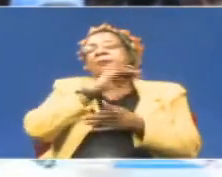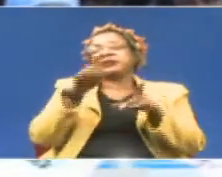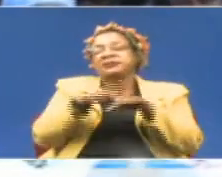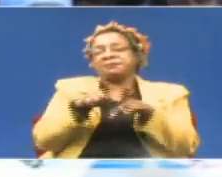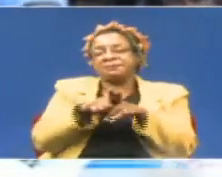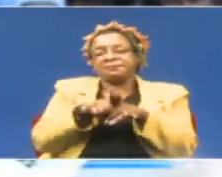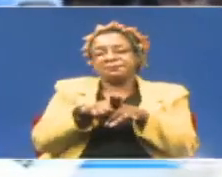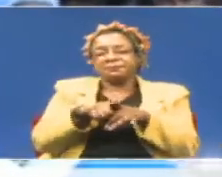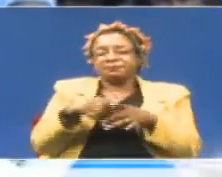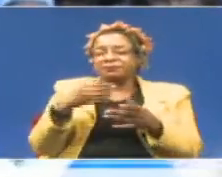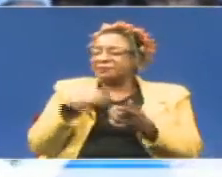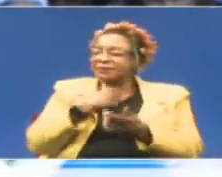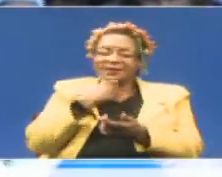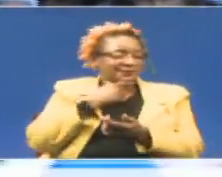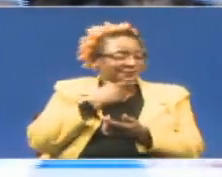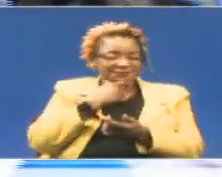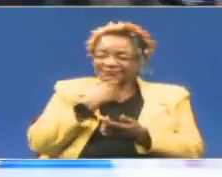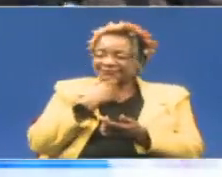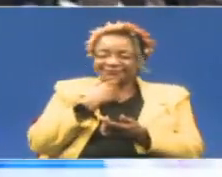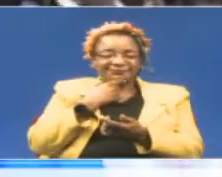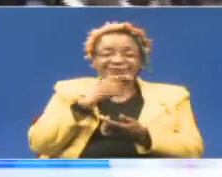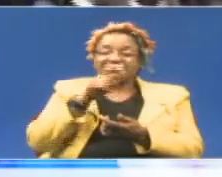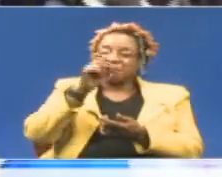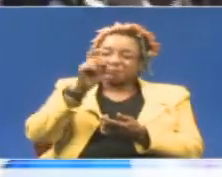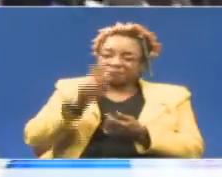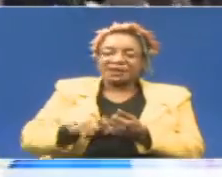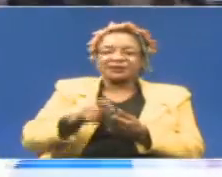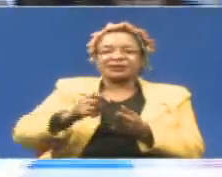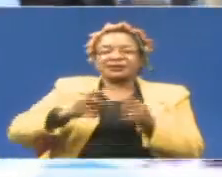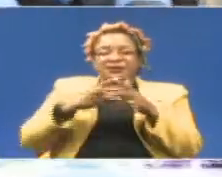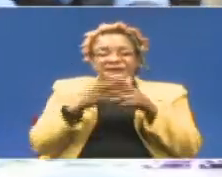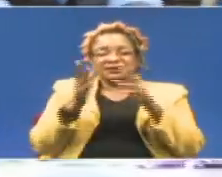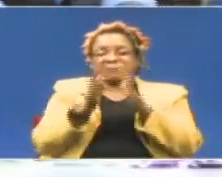Nikasema hii lazima tuanze kupanga mambo sawa sawa.